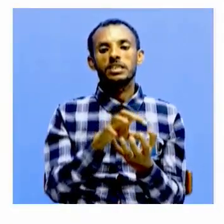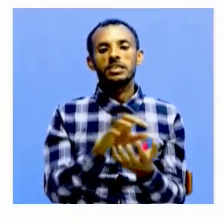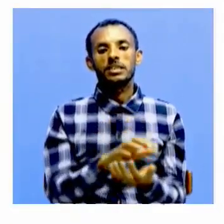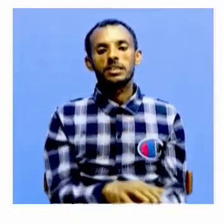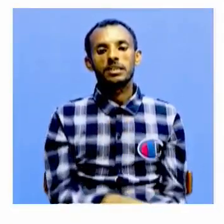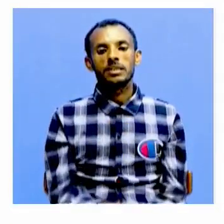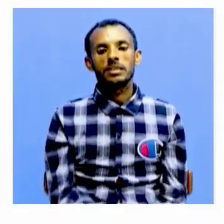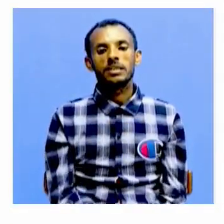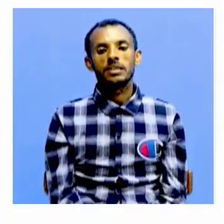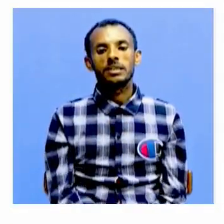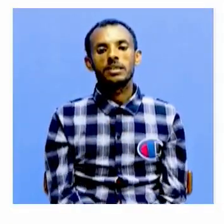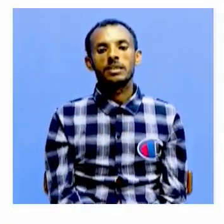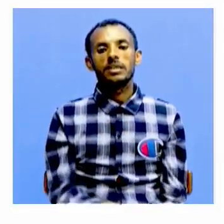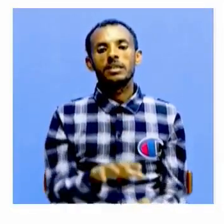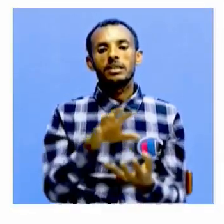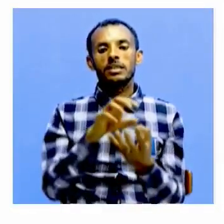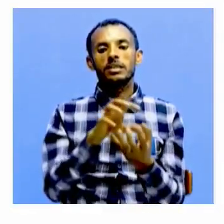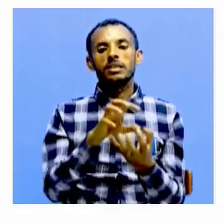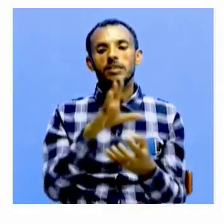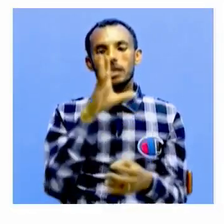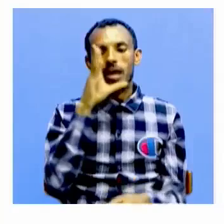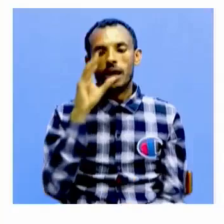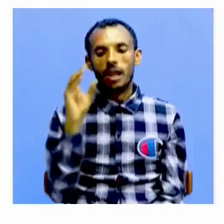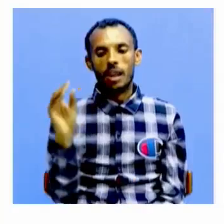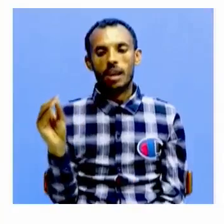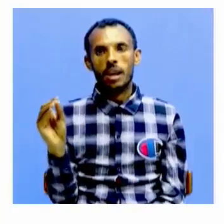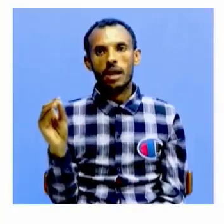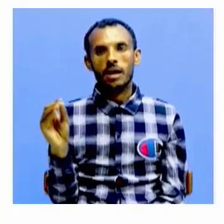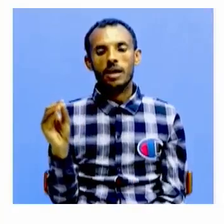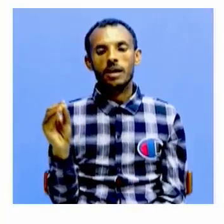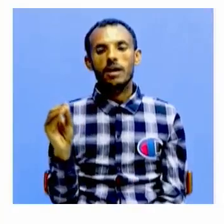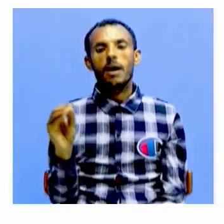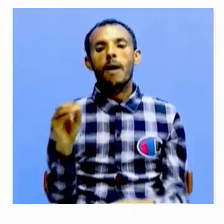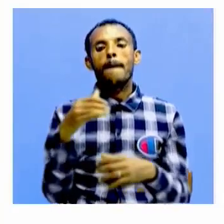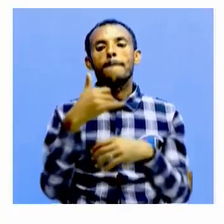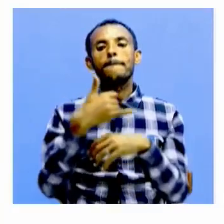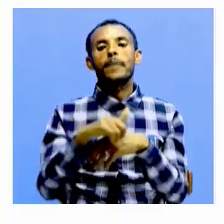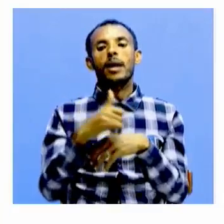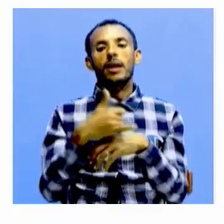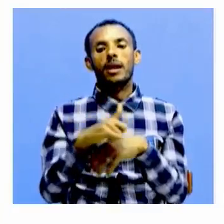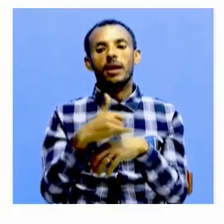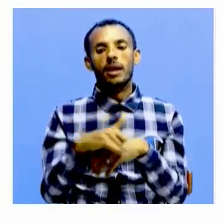yeah? Cheese, and of course the bread, yeah?